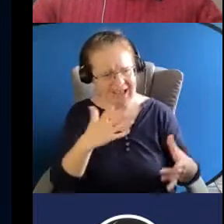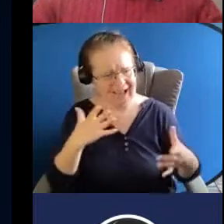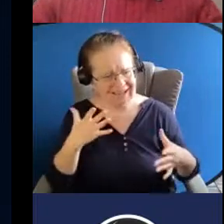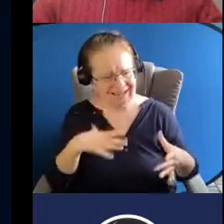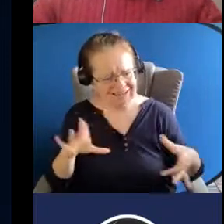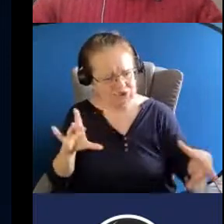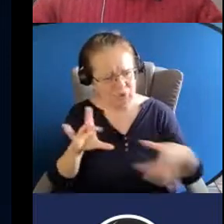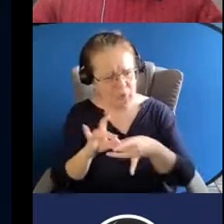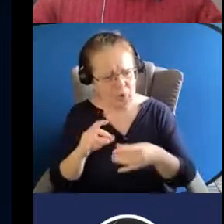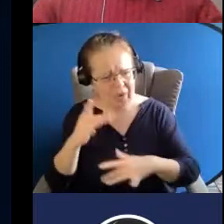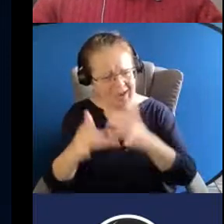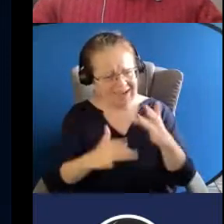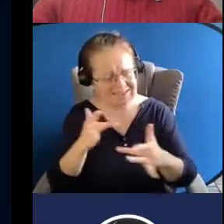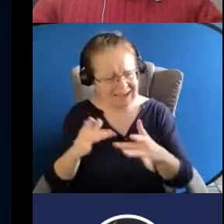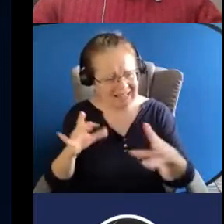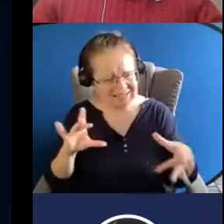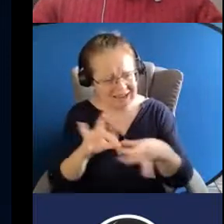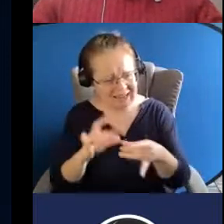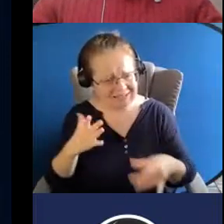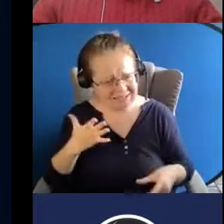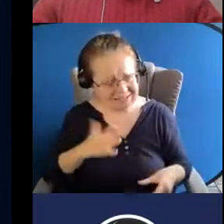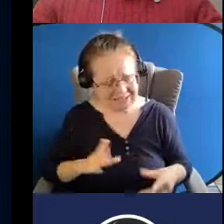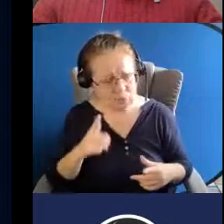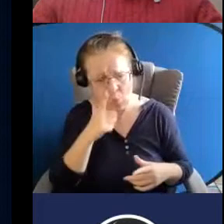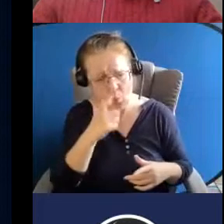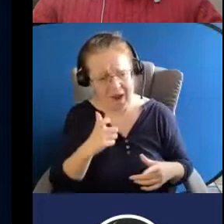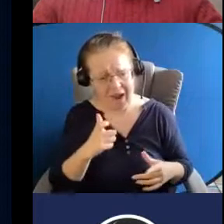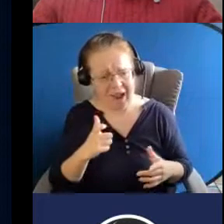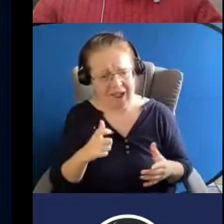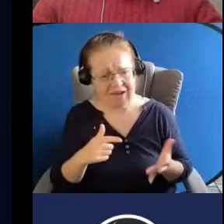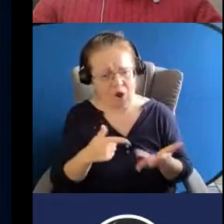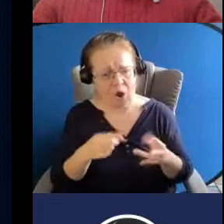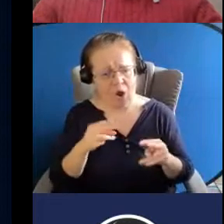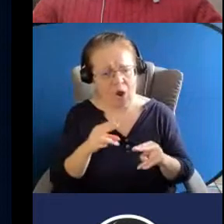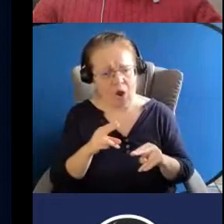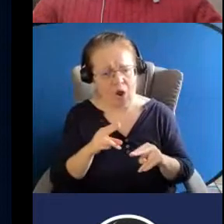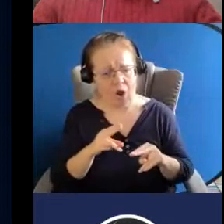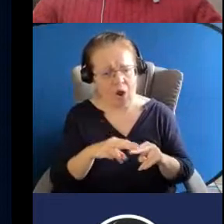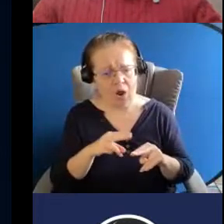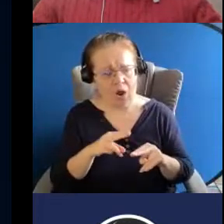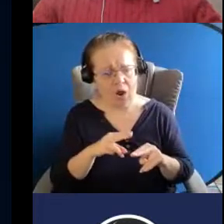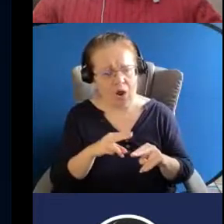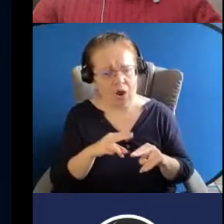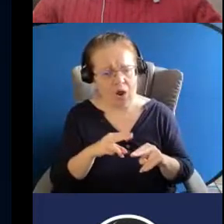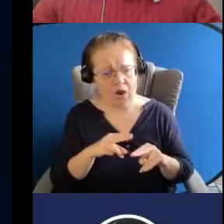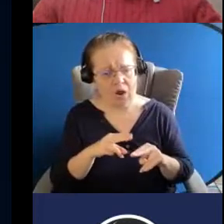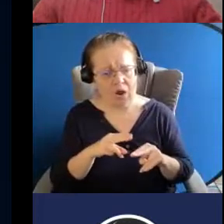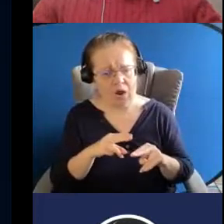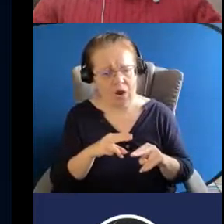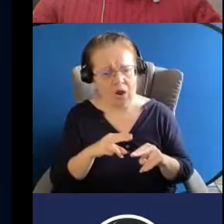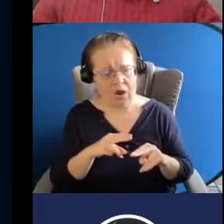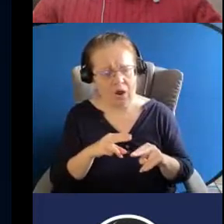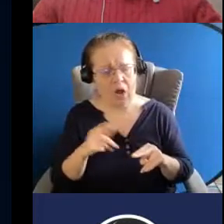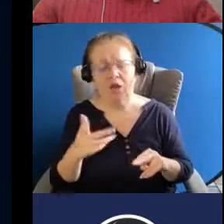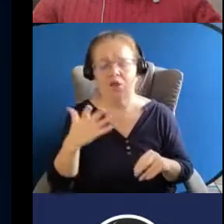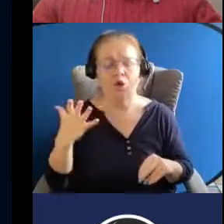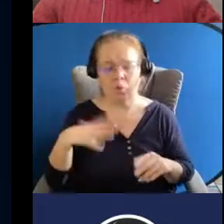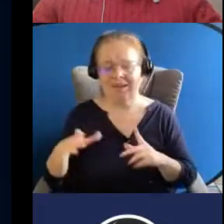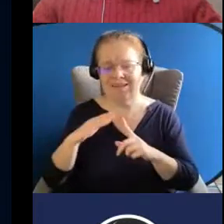connectivity for that, or is it done locally? You need internet connectivity for this. You do need, right? Okay. Yeah.